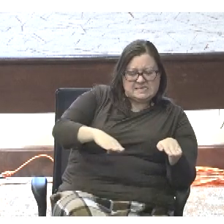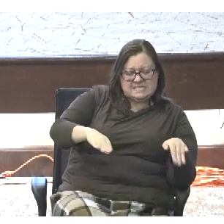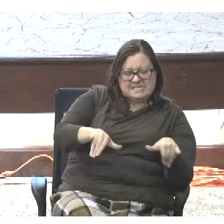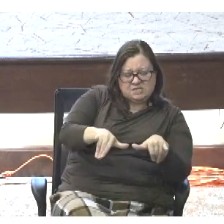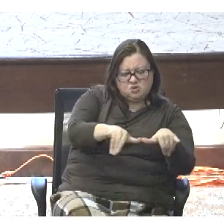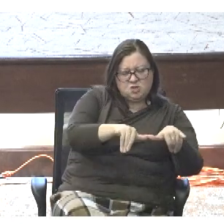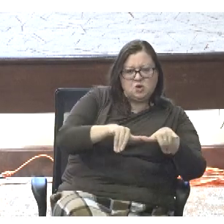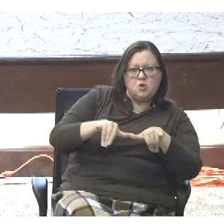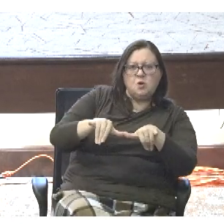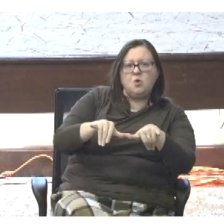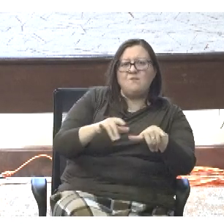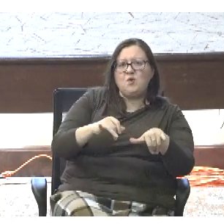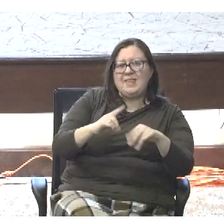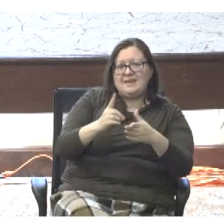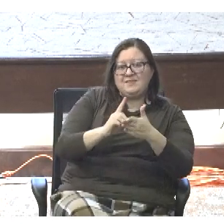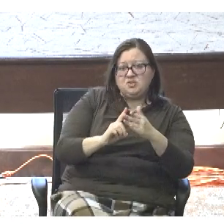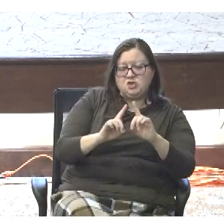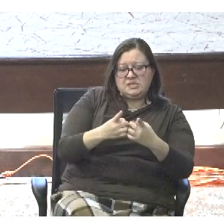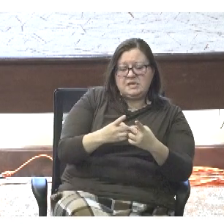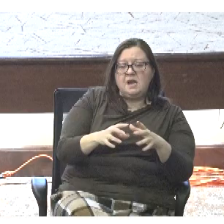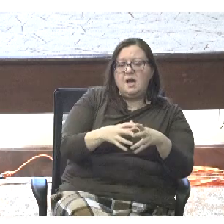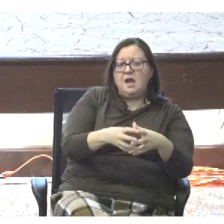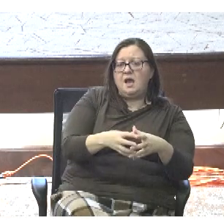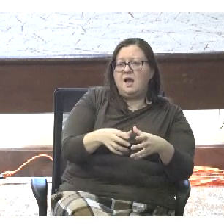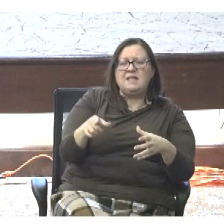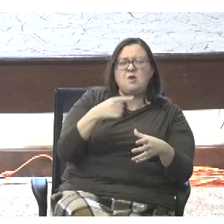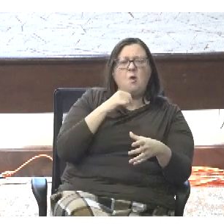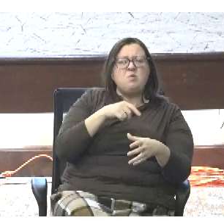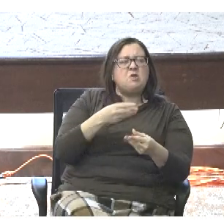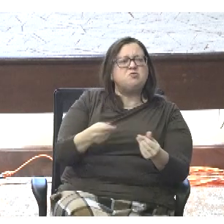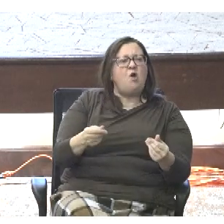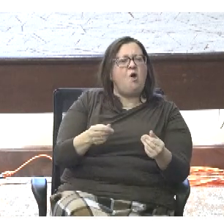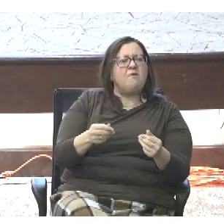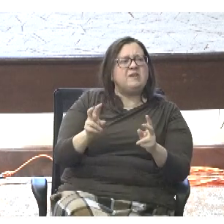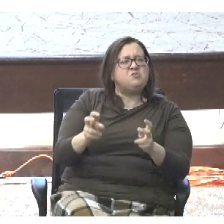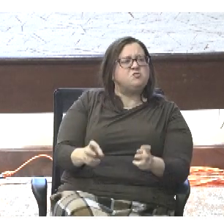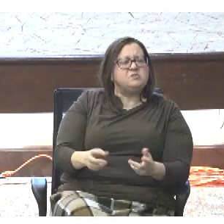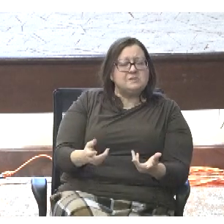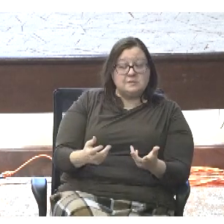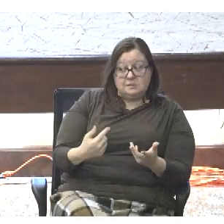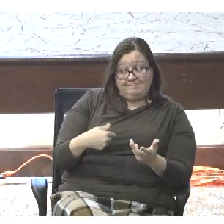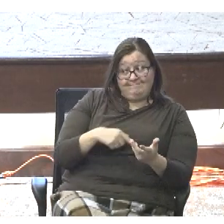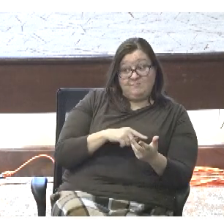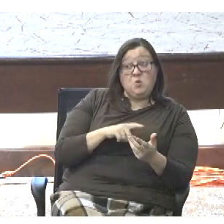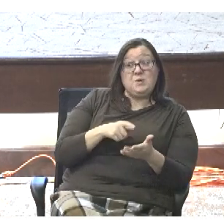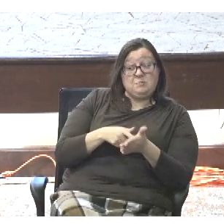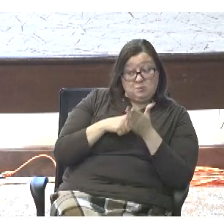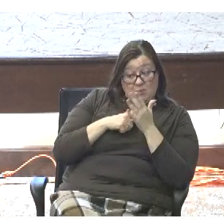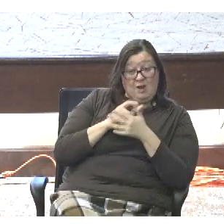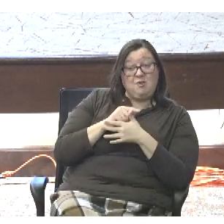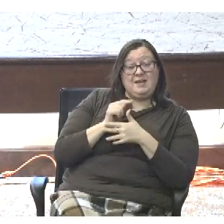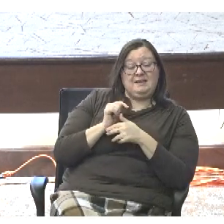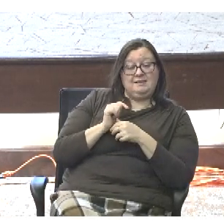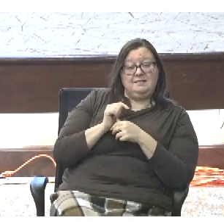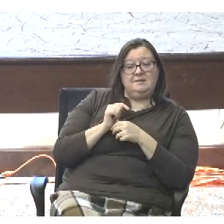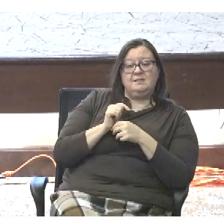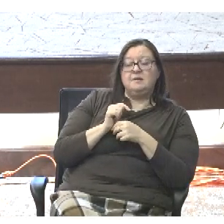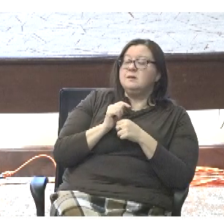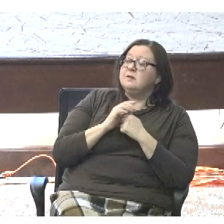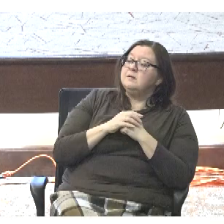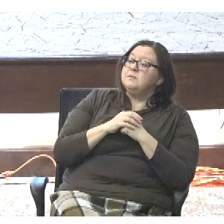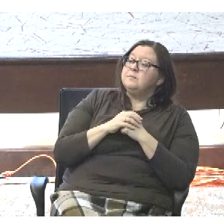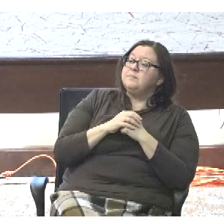plan for the entire subdivision, will not solve lot grading problems, so thus the increased cost will not prove fruitful.